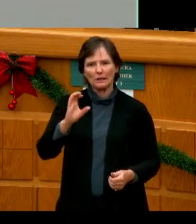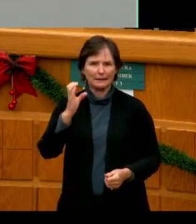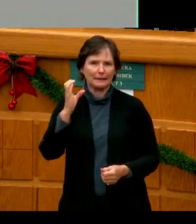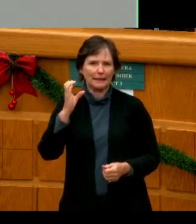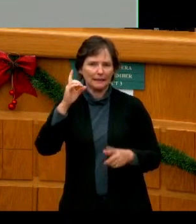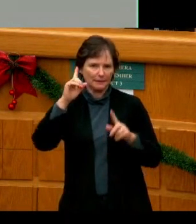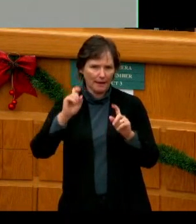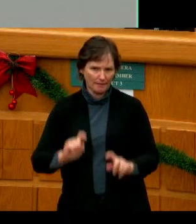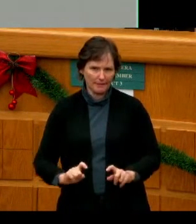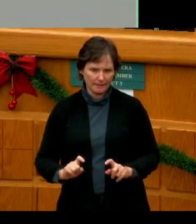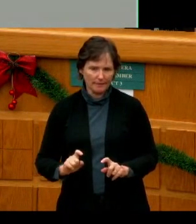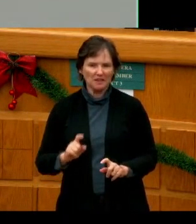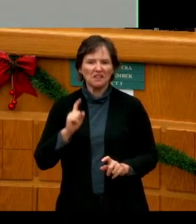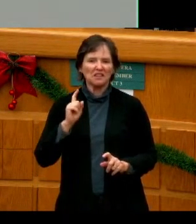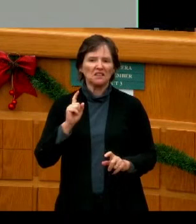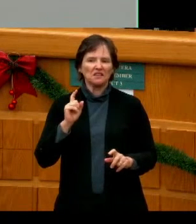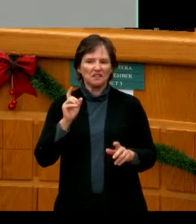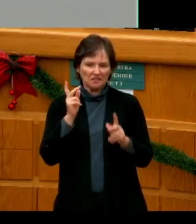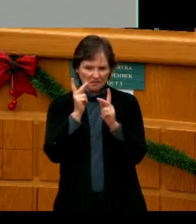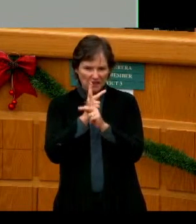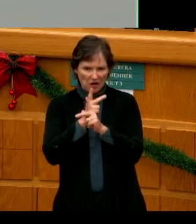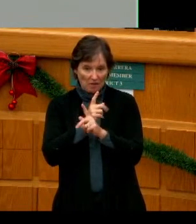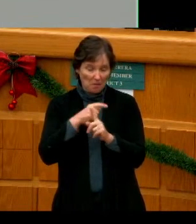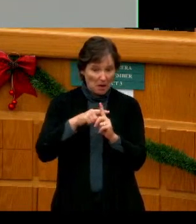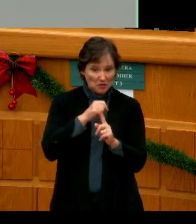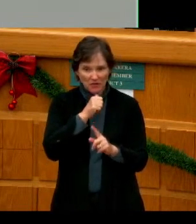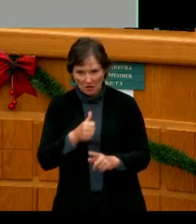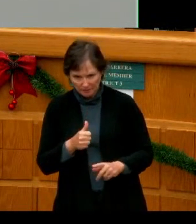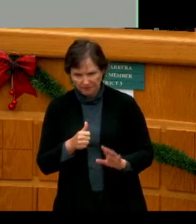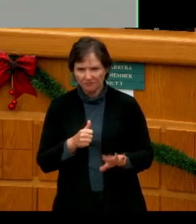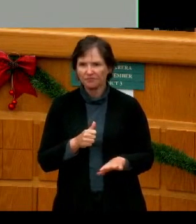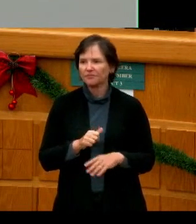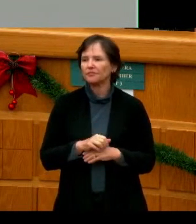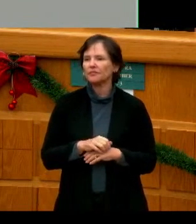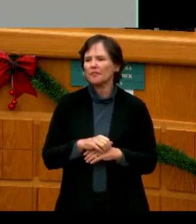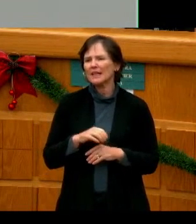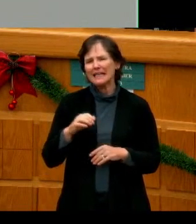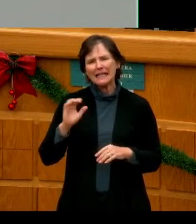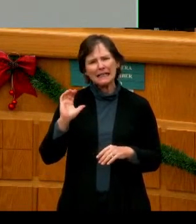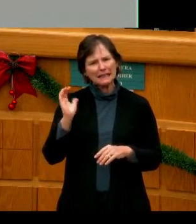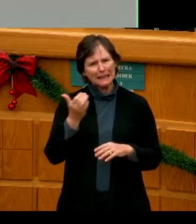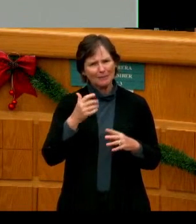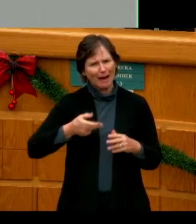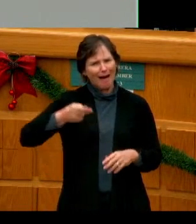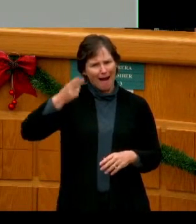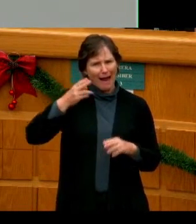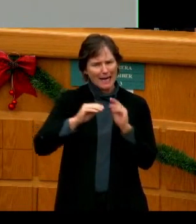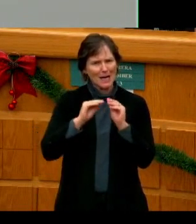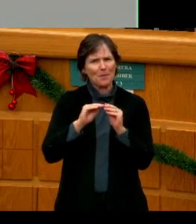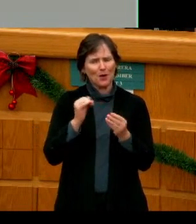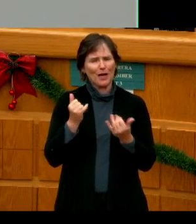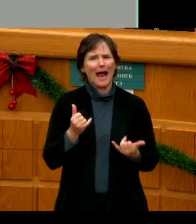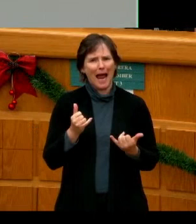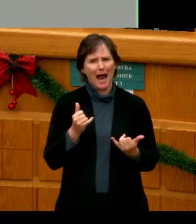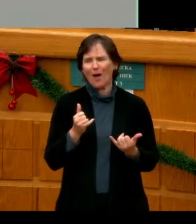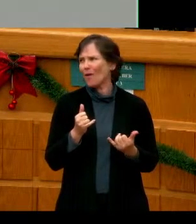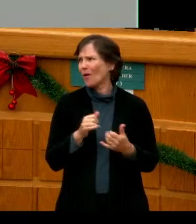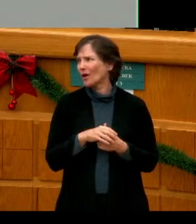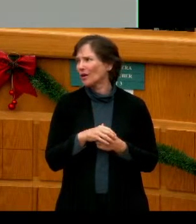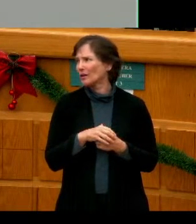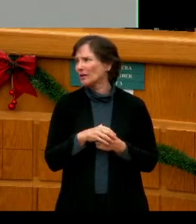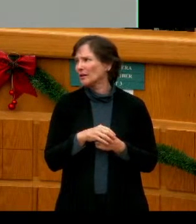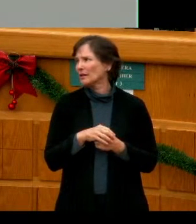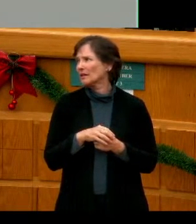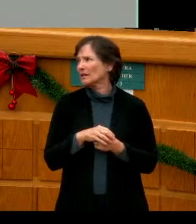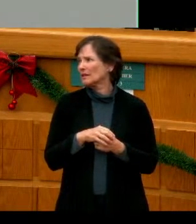We're at 759 fatalities in the Coastal Bend as a whole. This is, it feels like a really high number, more